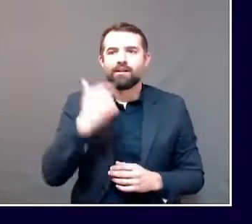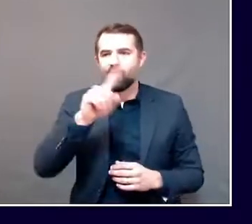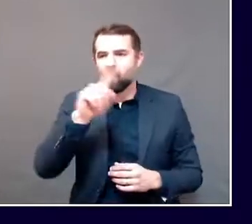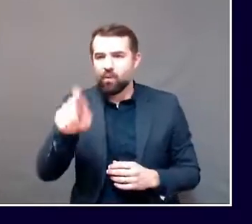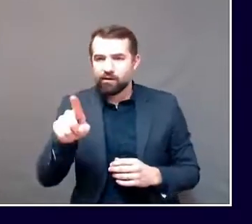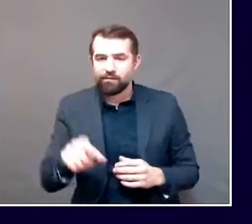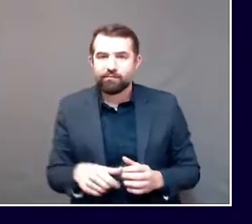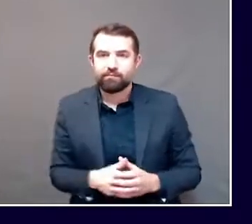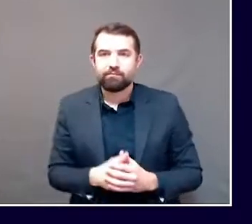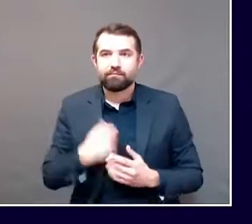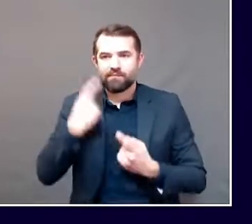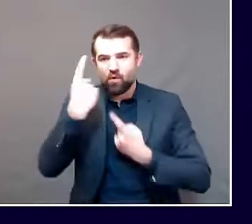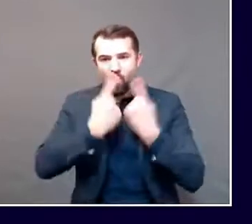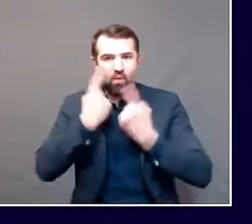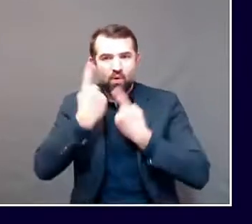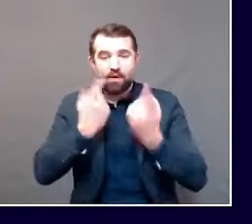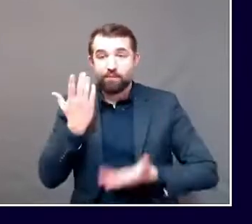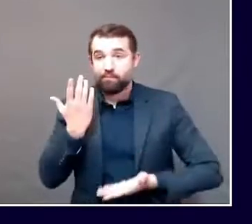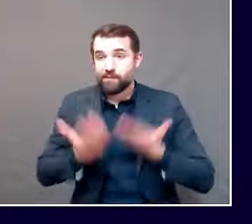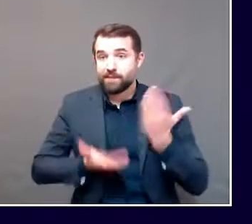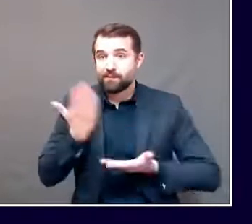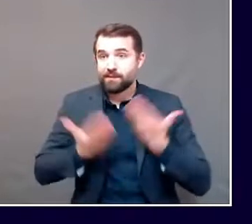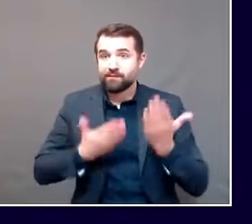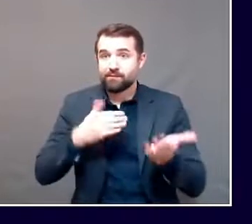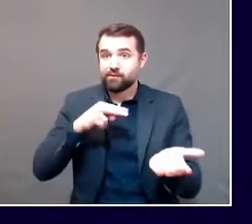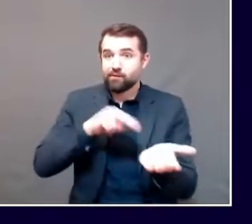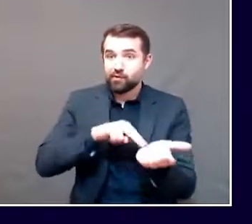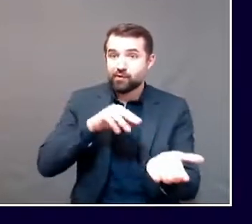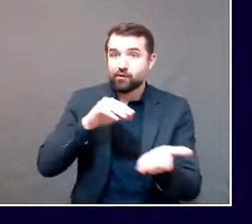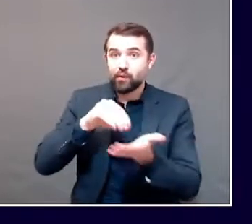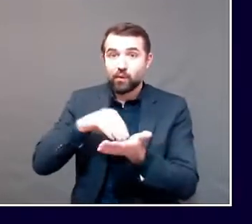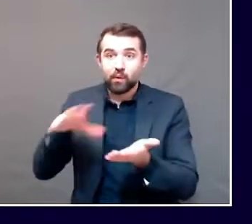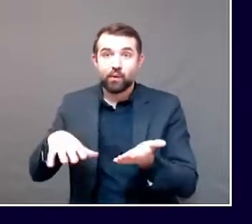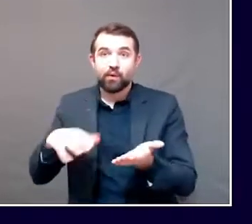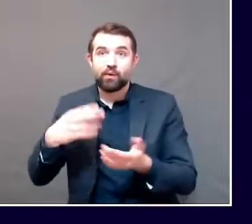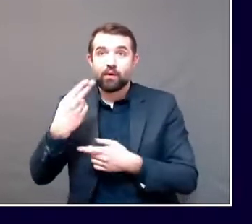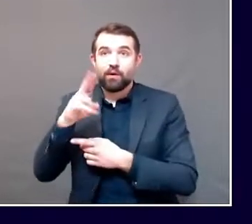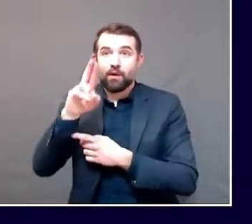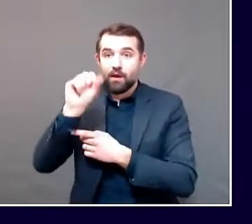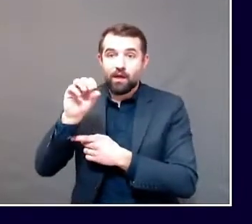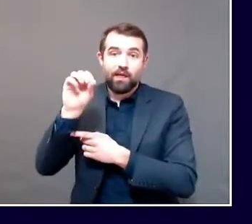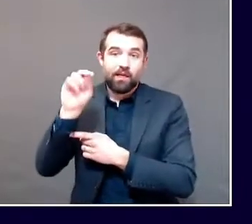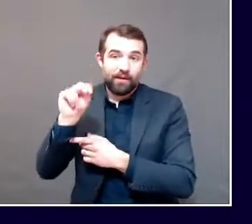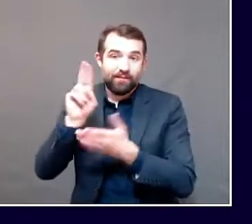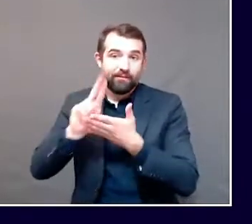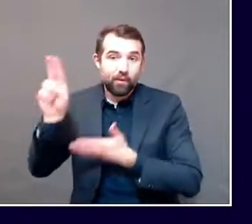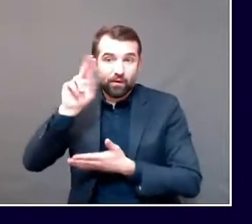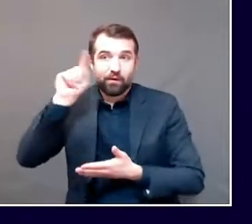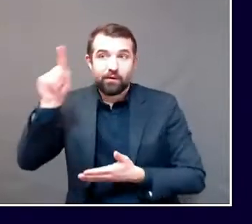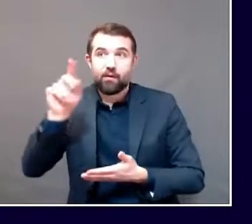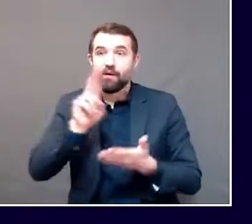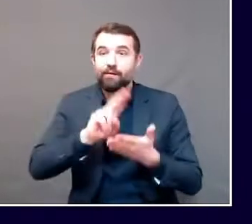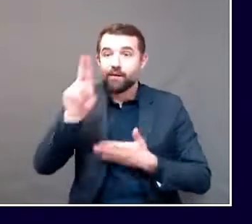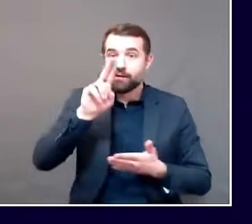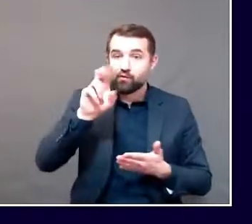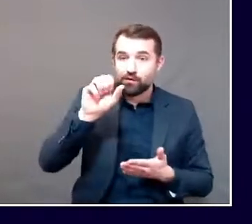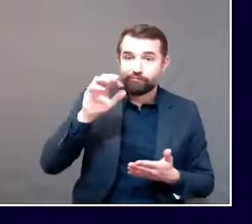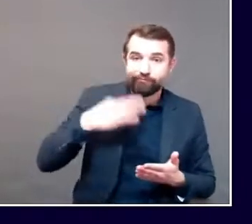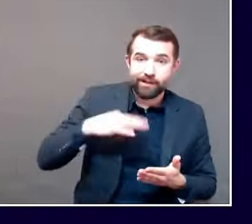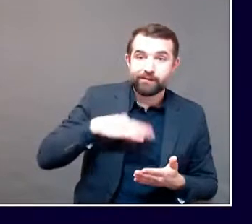if, let's say, nursing students at Hudson University, UMaine, et cetera, would be able to sort